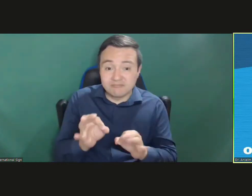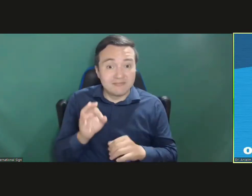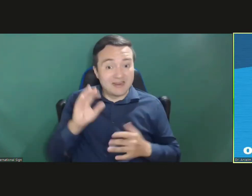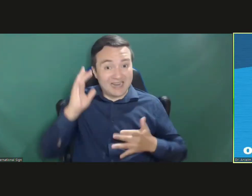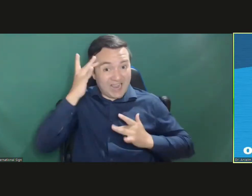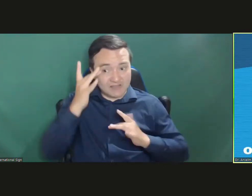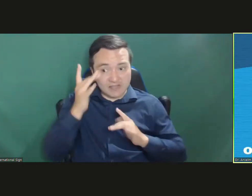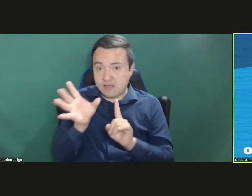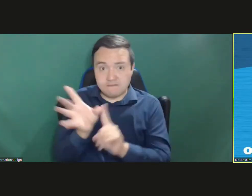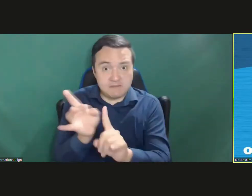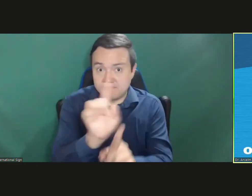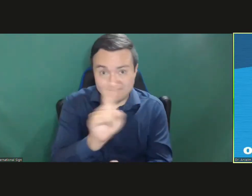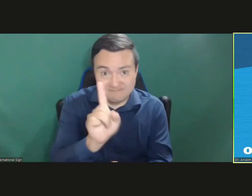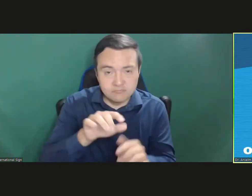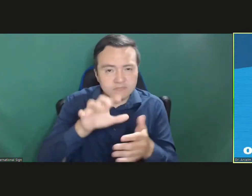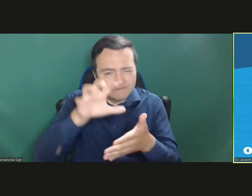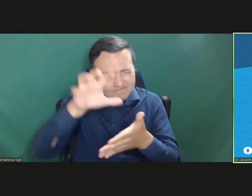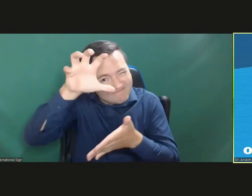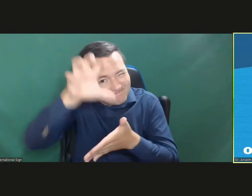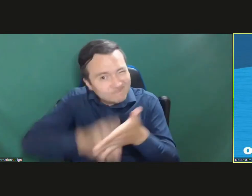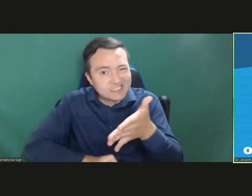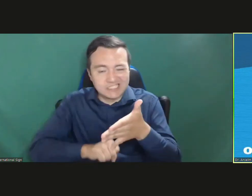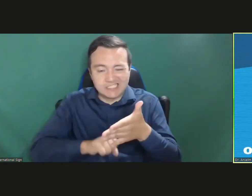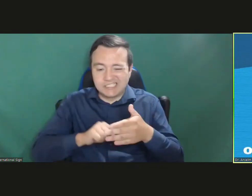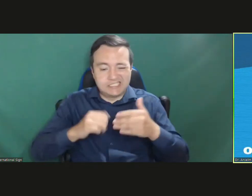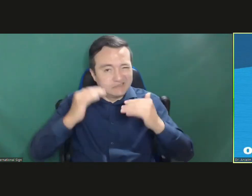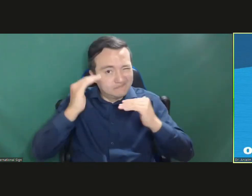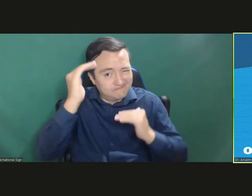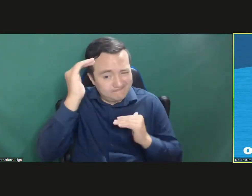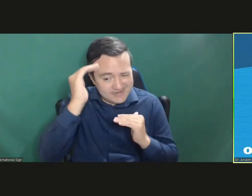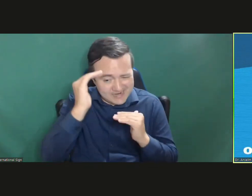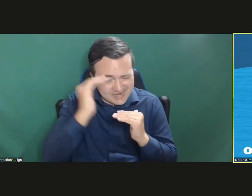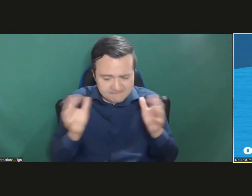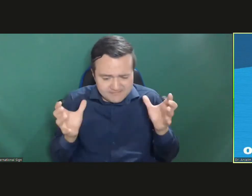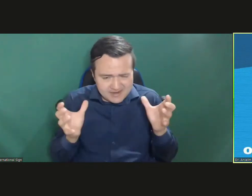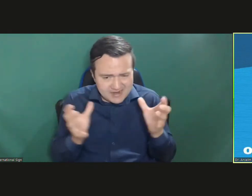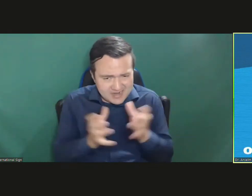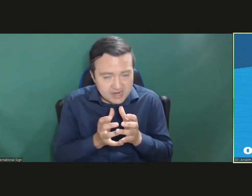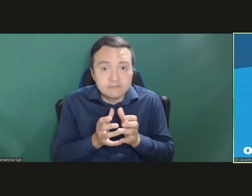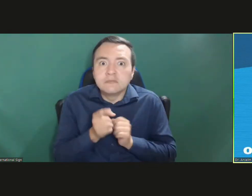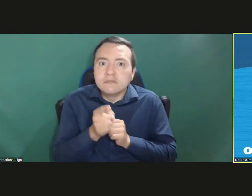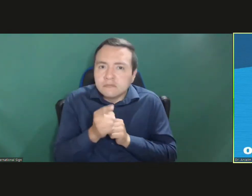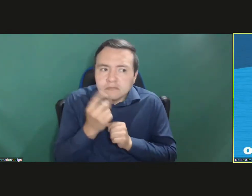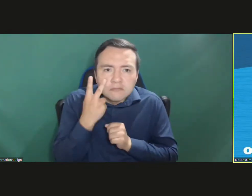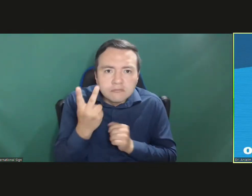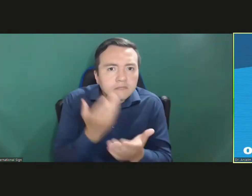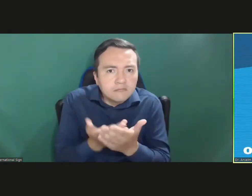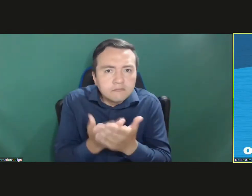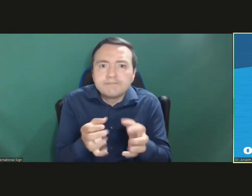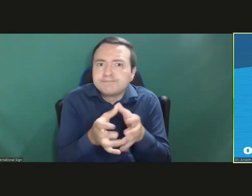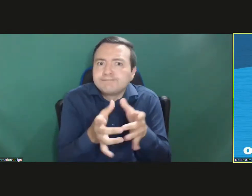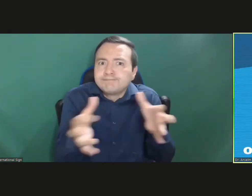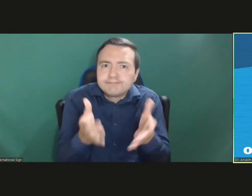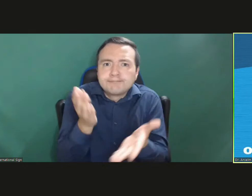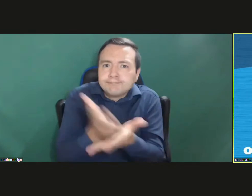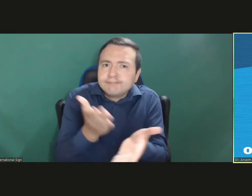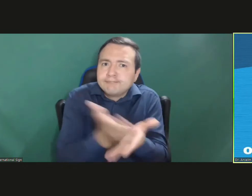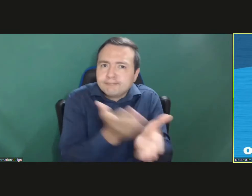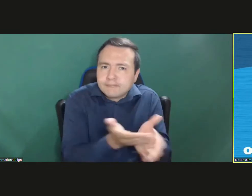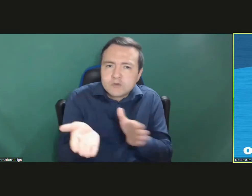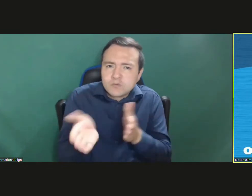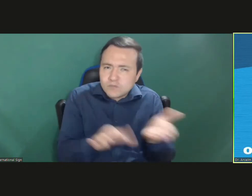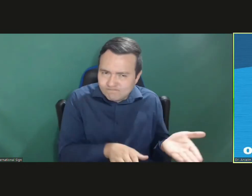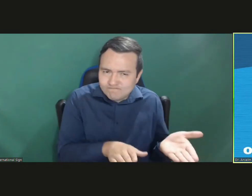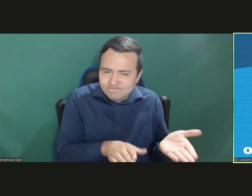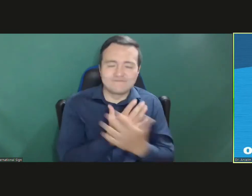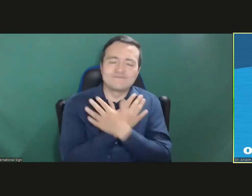in the Americas, even before the pandemic. In this webinar, we aim to focus on the importance of addressing the prevention and control